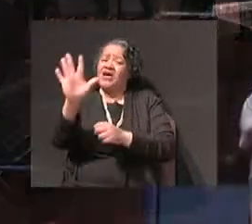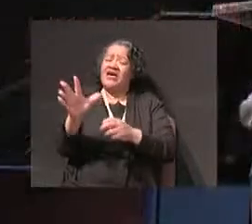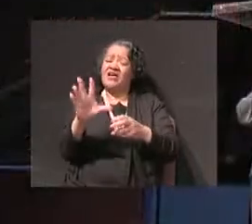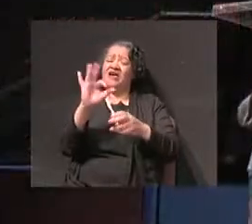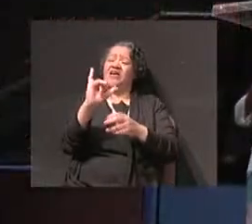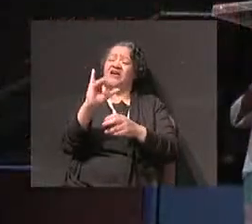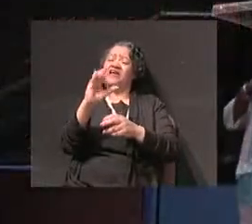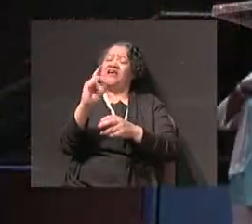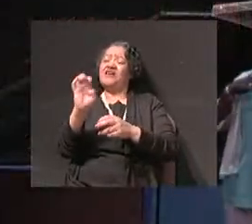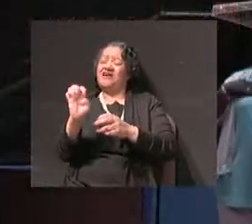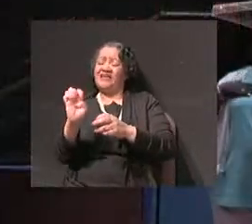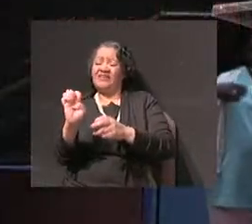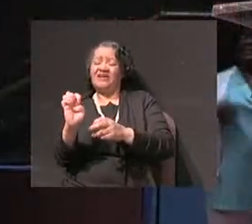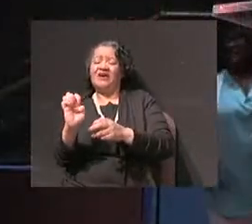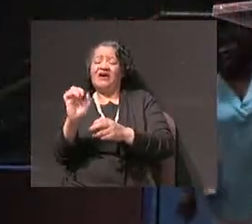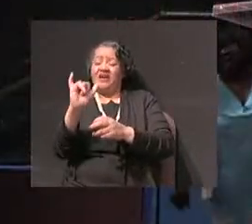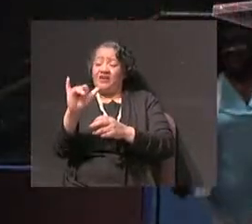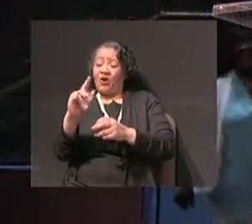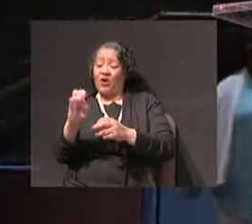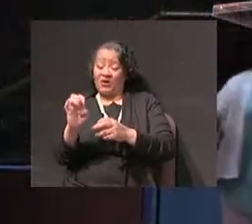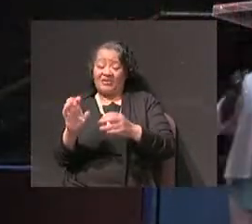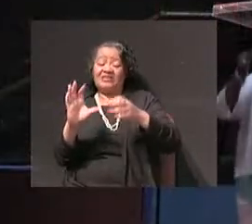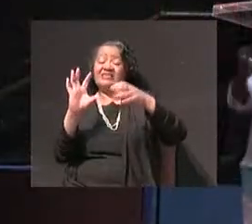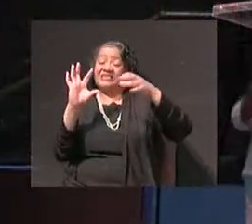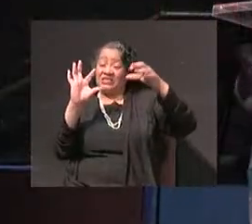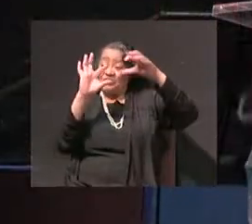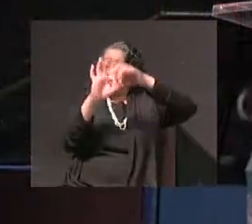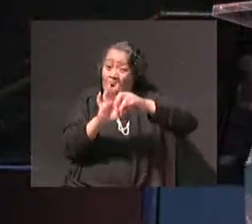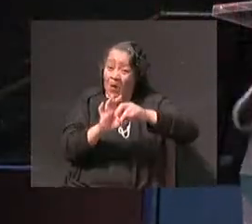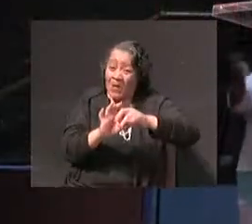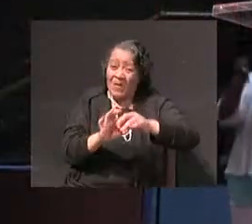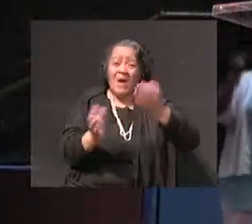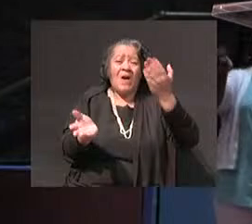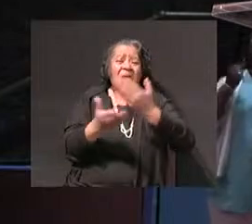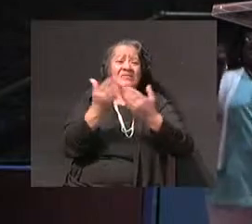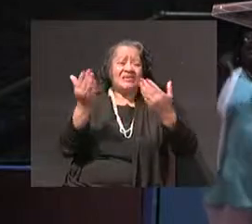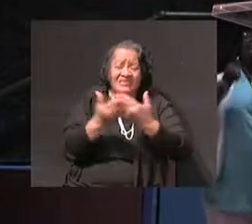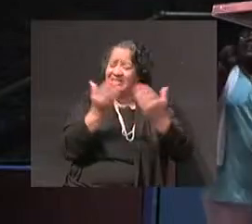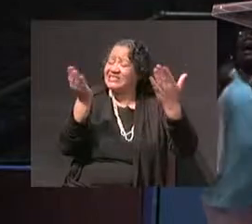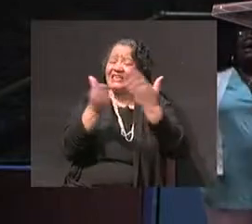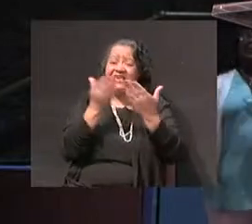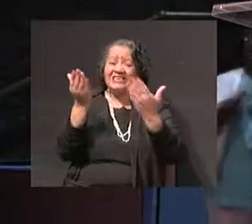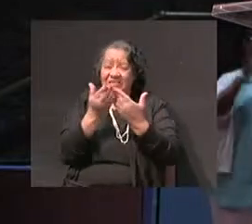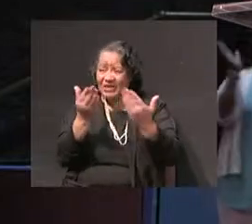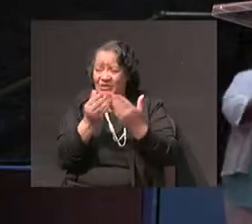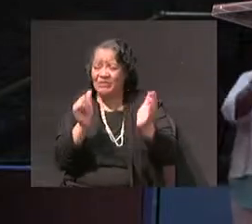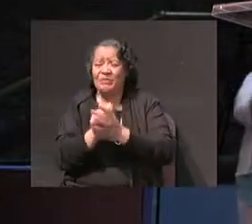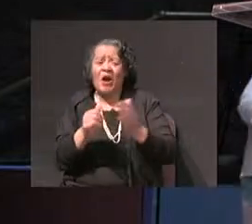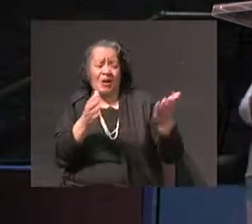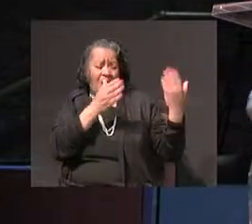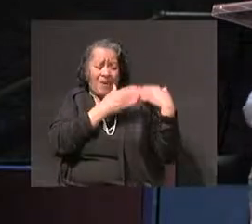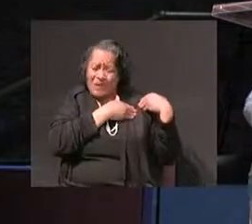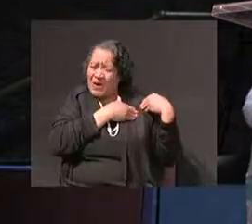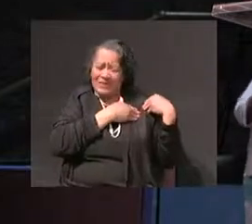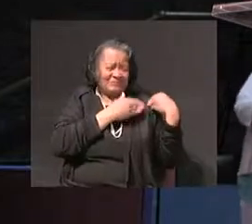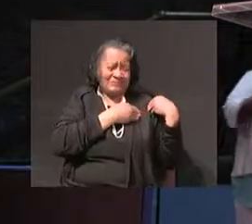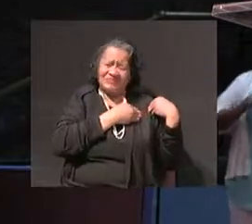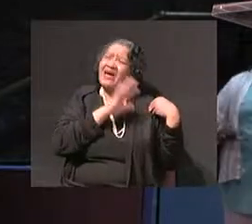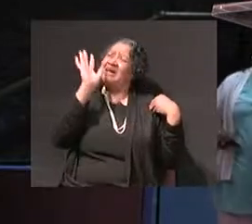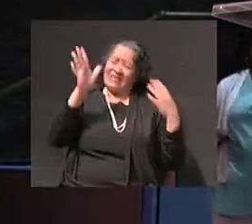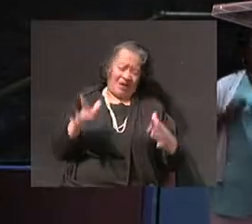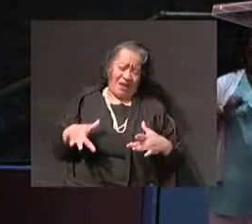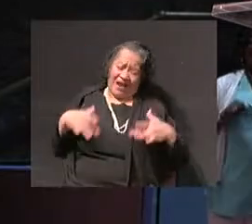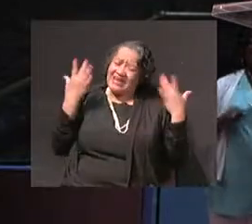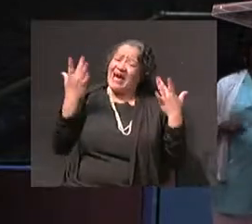yoke. His yoke. His yoke is easy. And his burdens